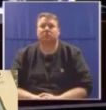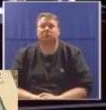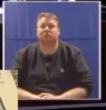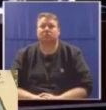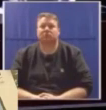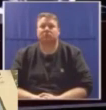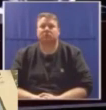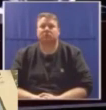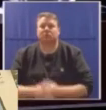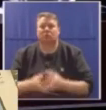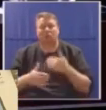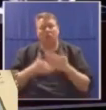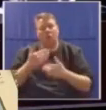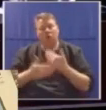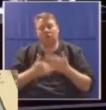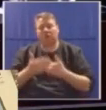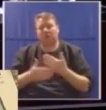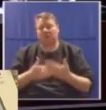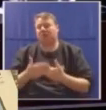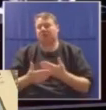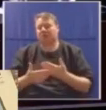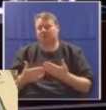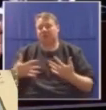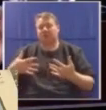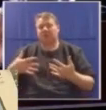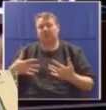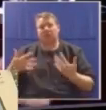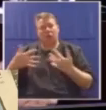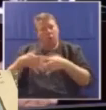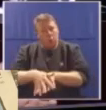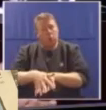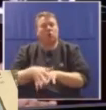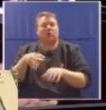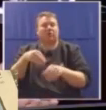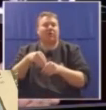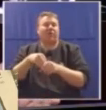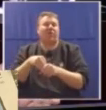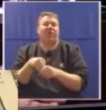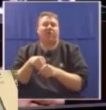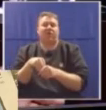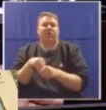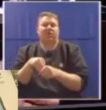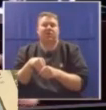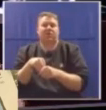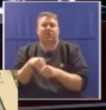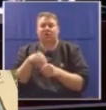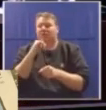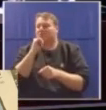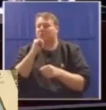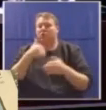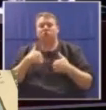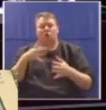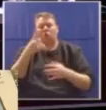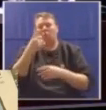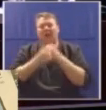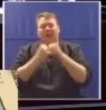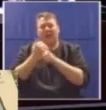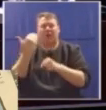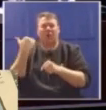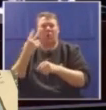we have been involved in an inclusive process, and it did not start a year or 2 years ago.